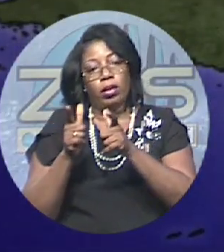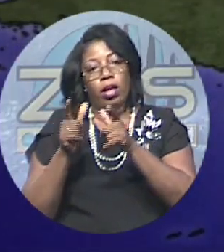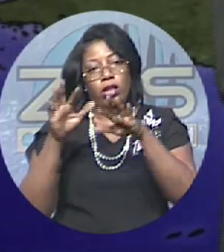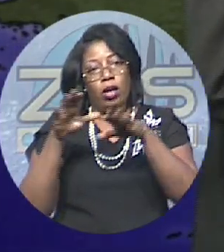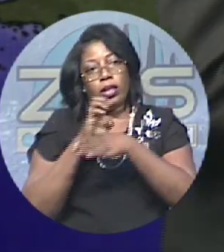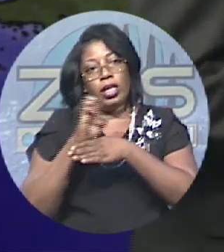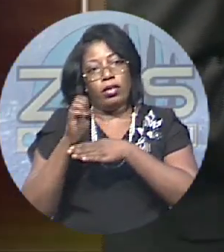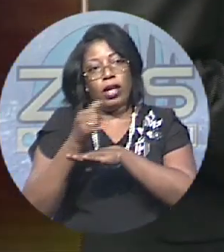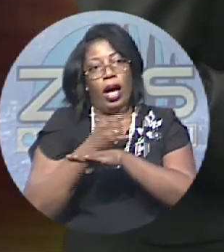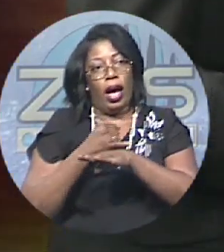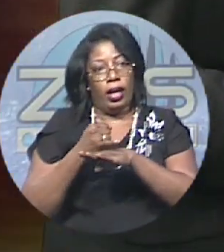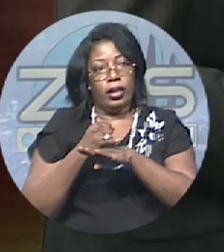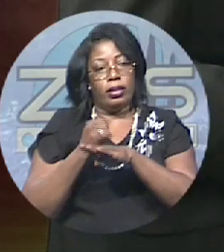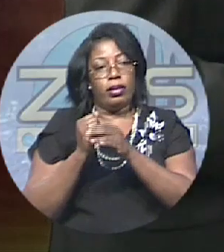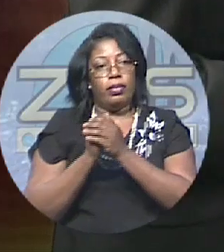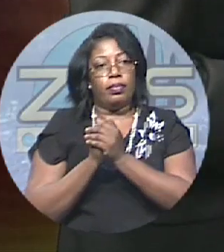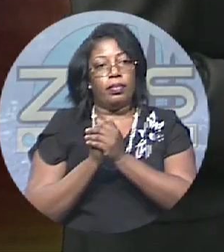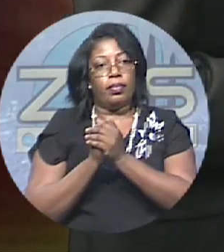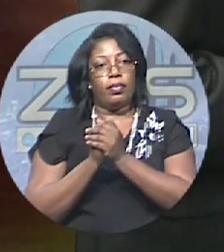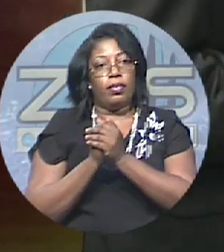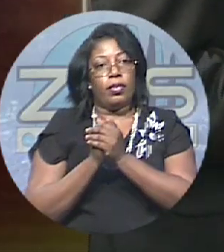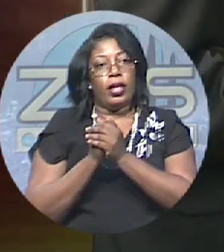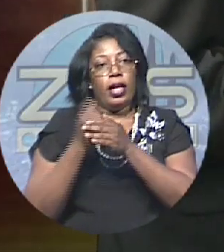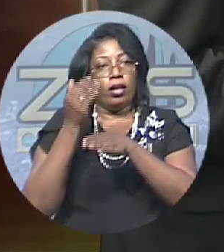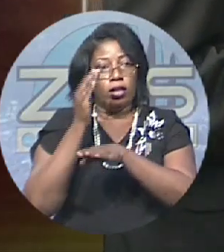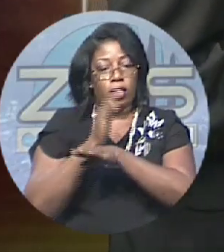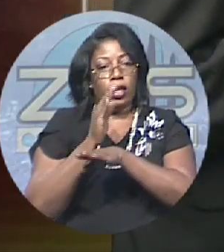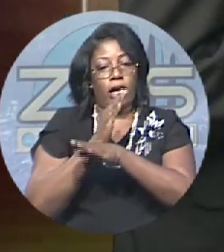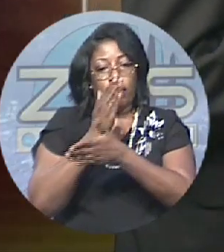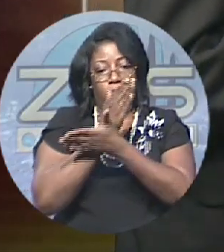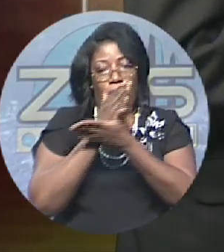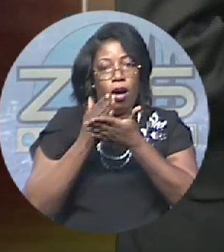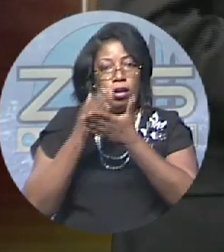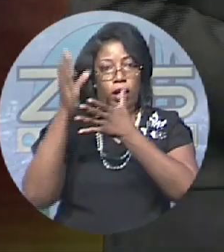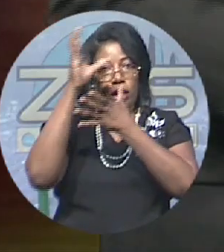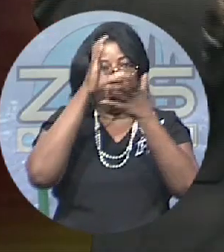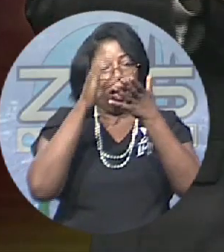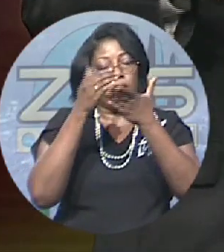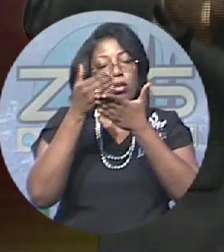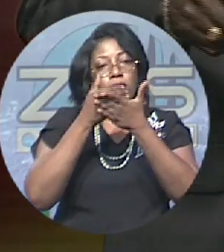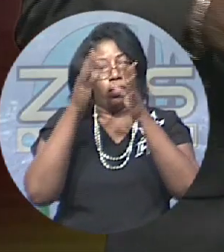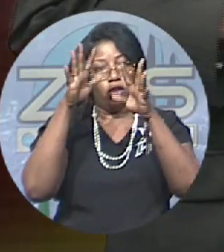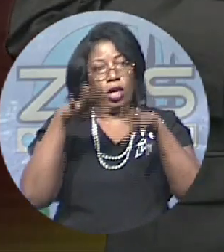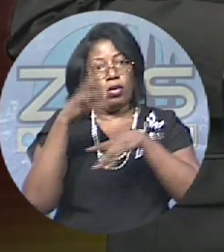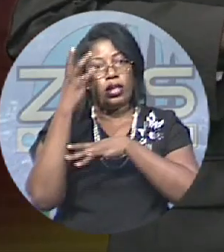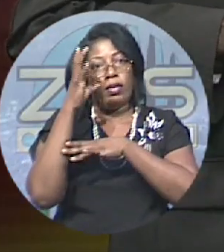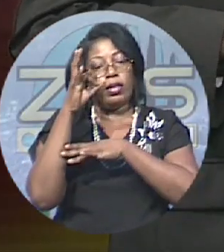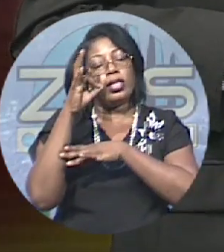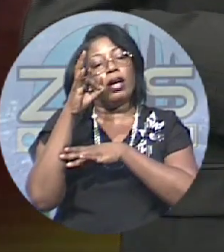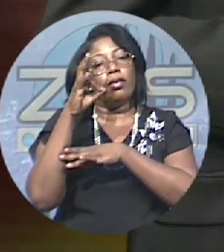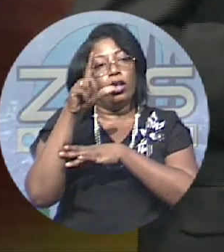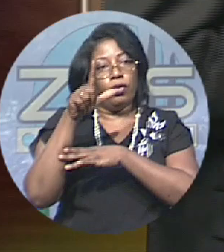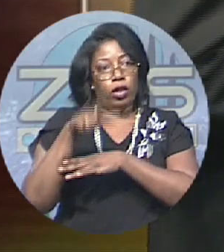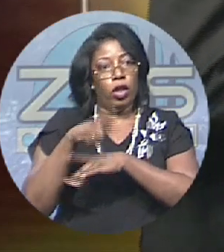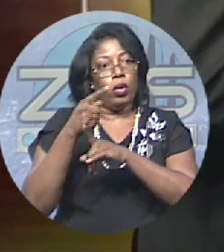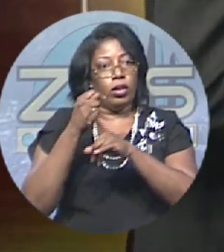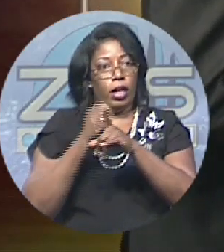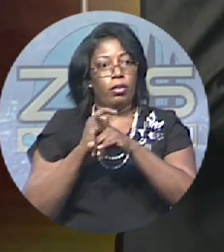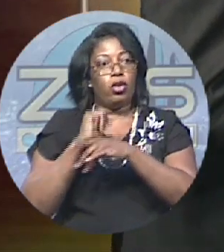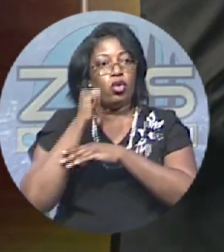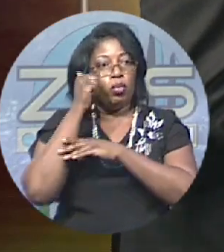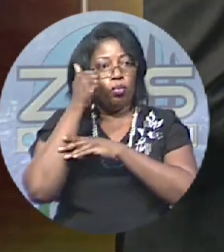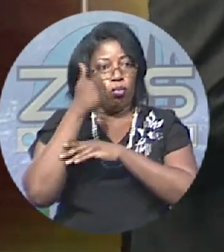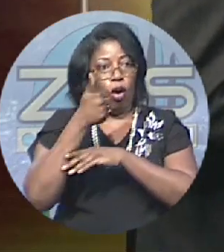of the island of Mayaguana. The forecast tonight, partly cloudy with a few passing showers, 77 degrees for your low temperature, and